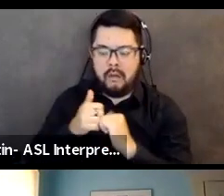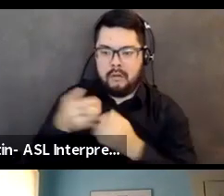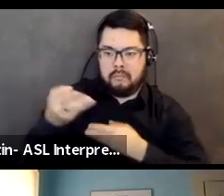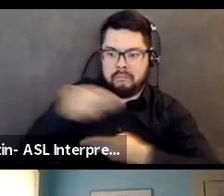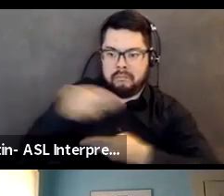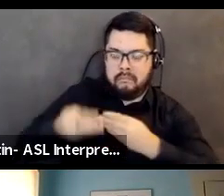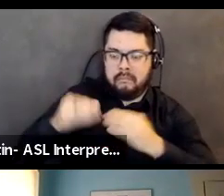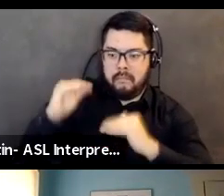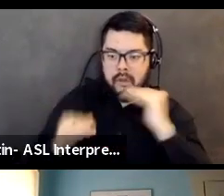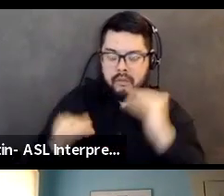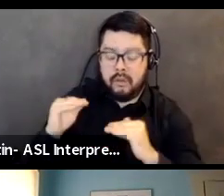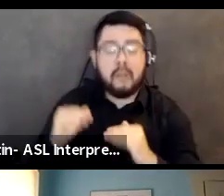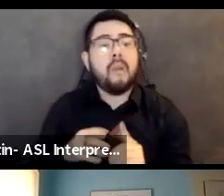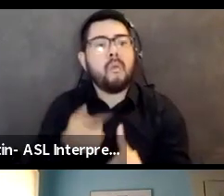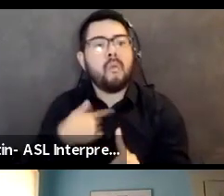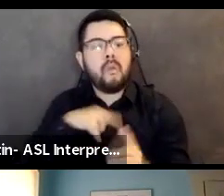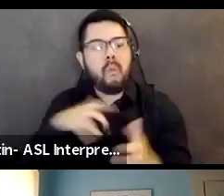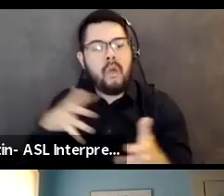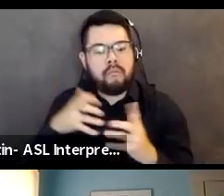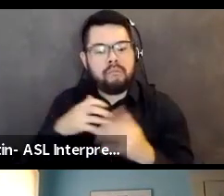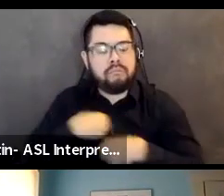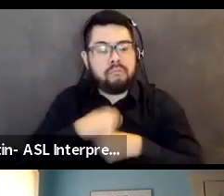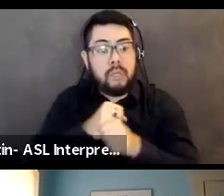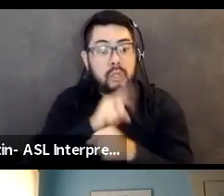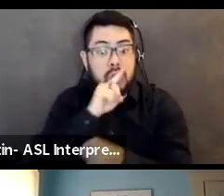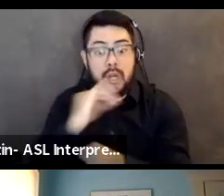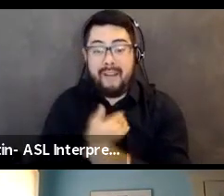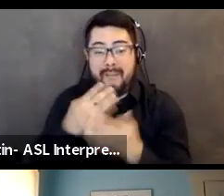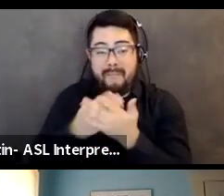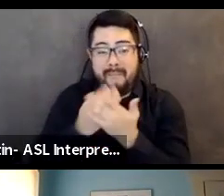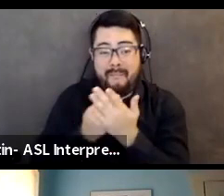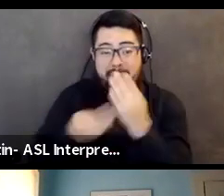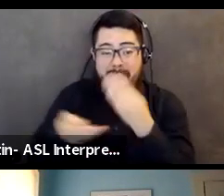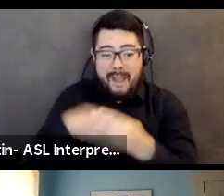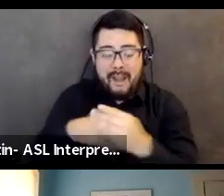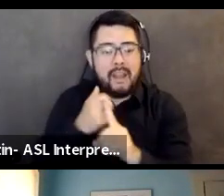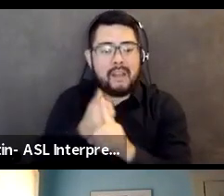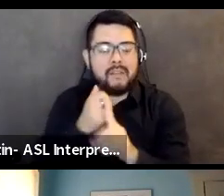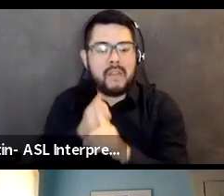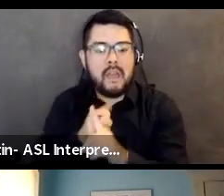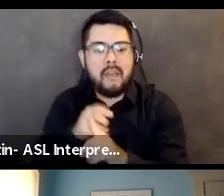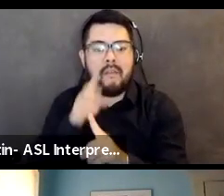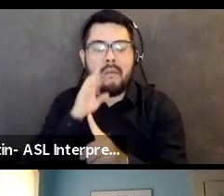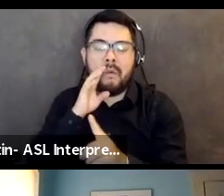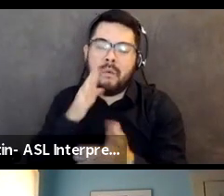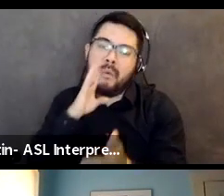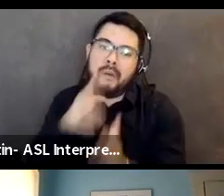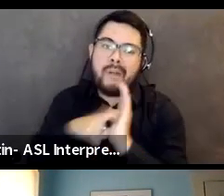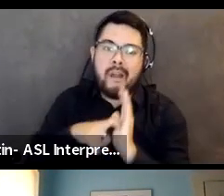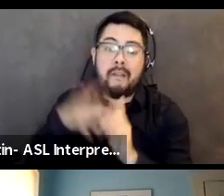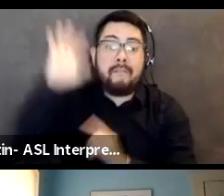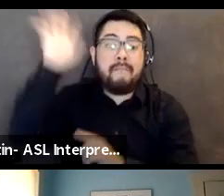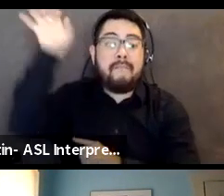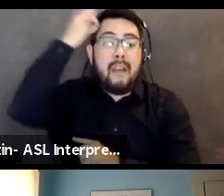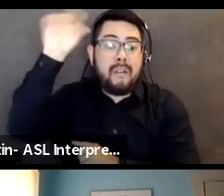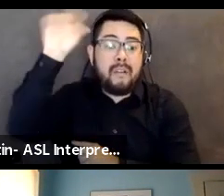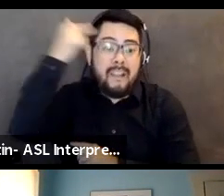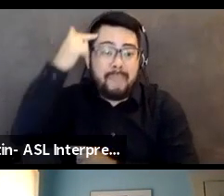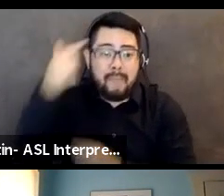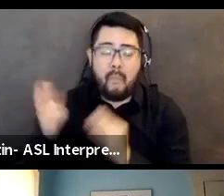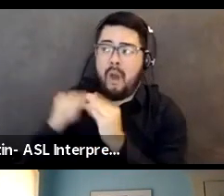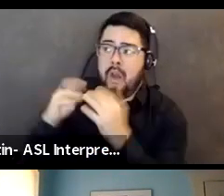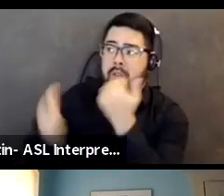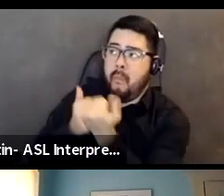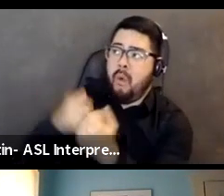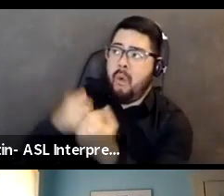report that we're presenting a balanced budget here today a budget that does rely on additional support from the federal government which we've talked about